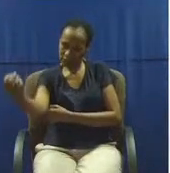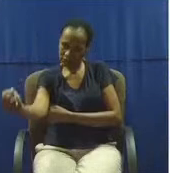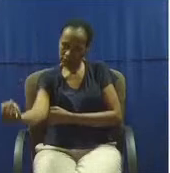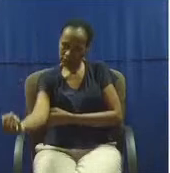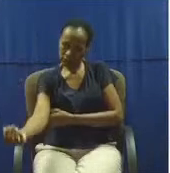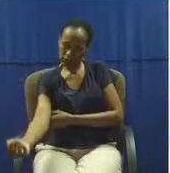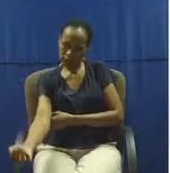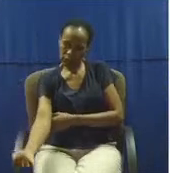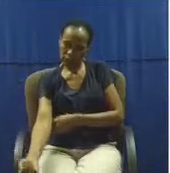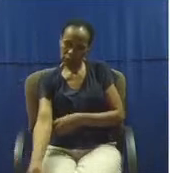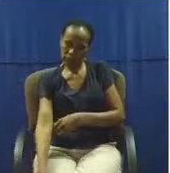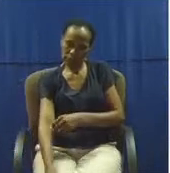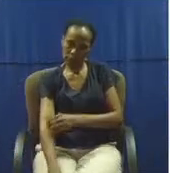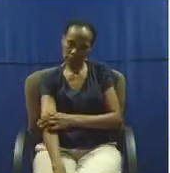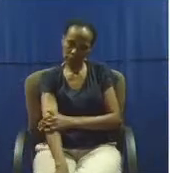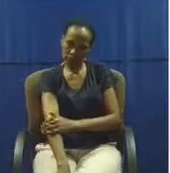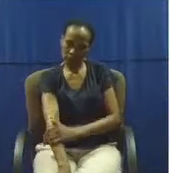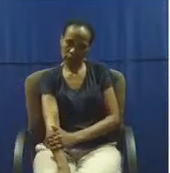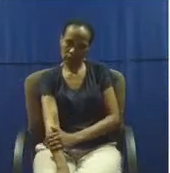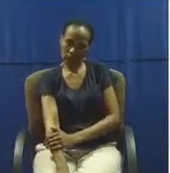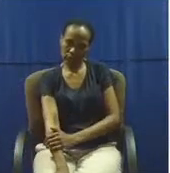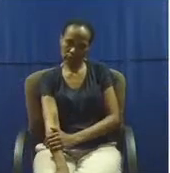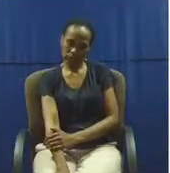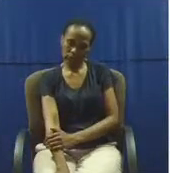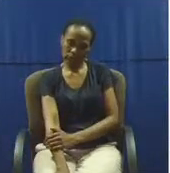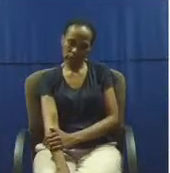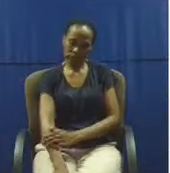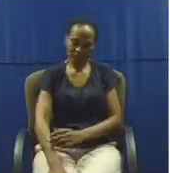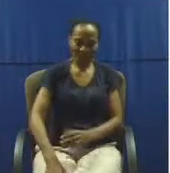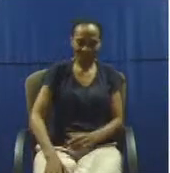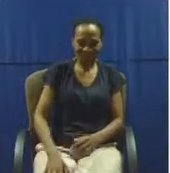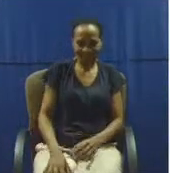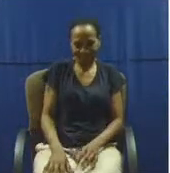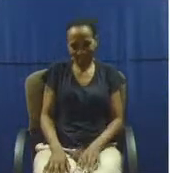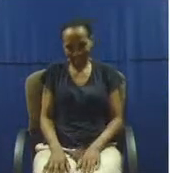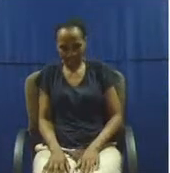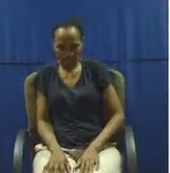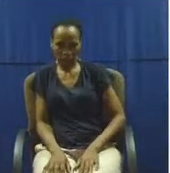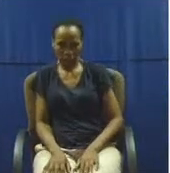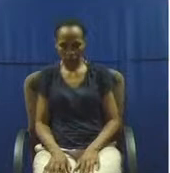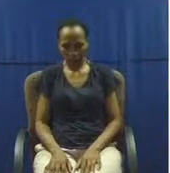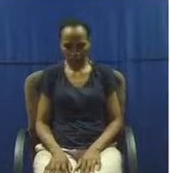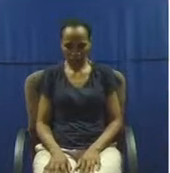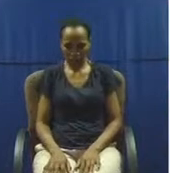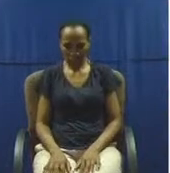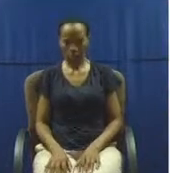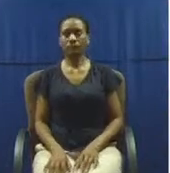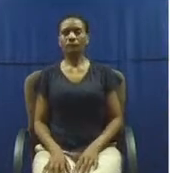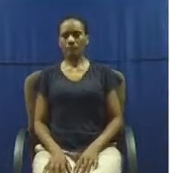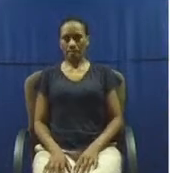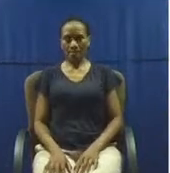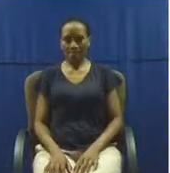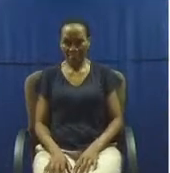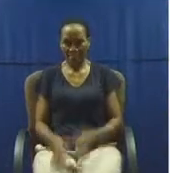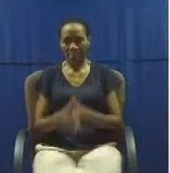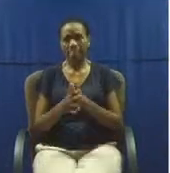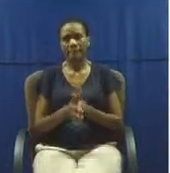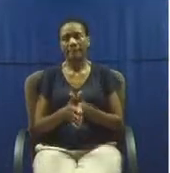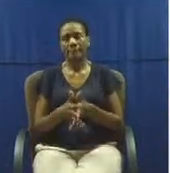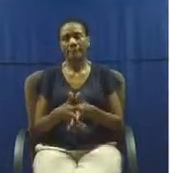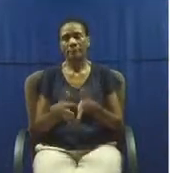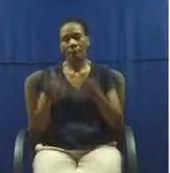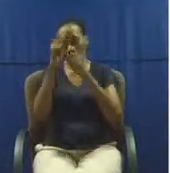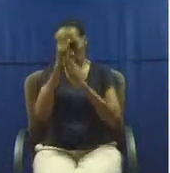ensuring that only competent career security professionals are appointed to these positions? Thank you, Honorable Speaker.